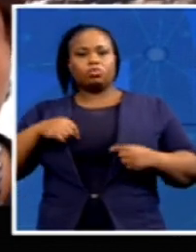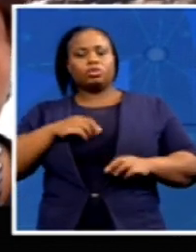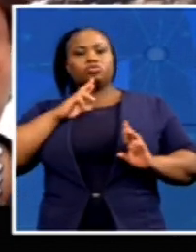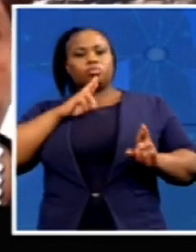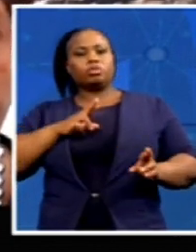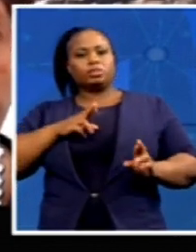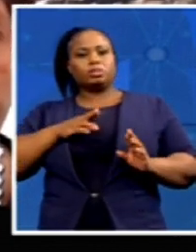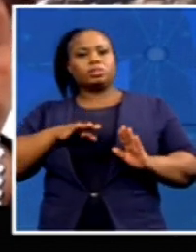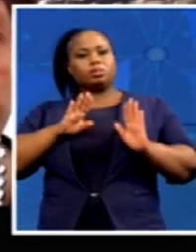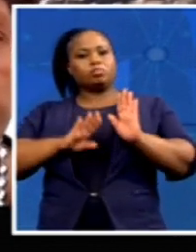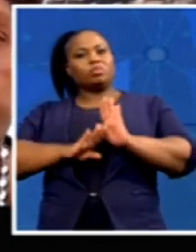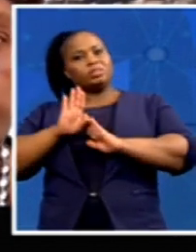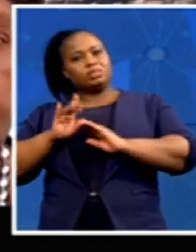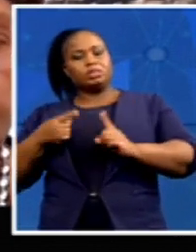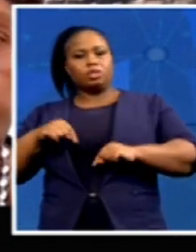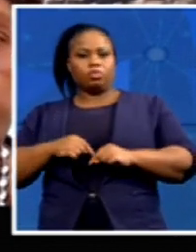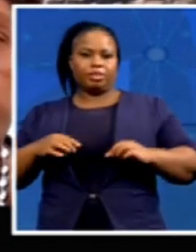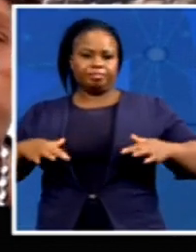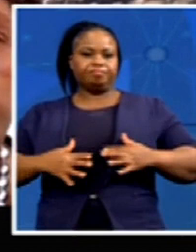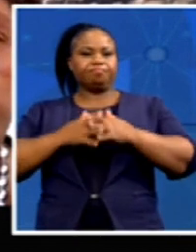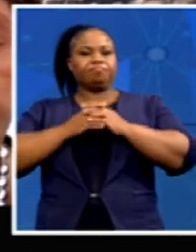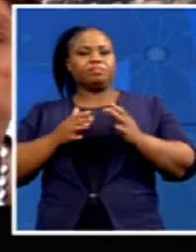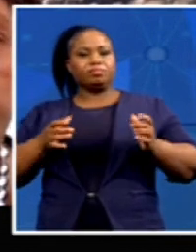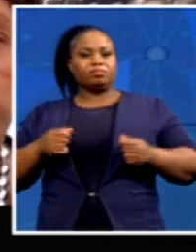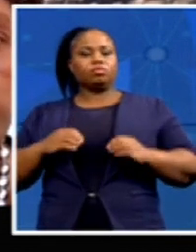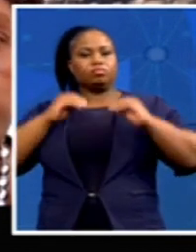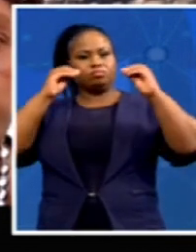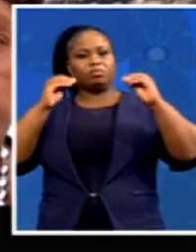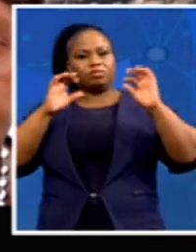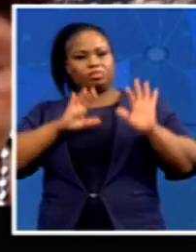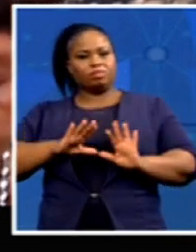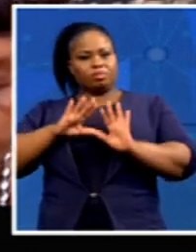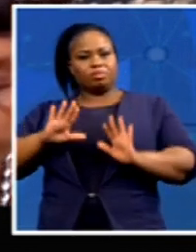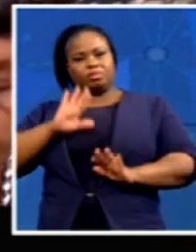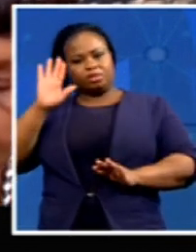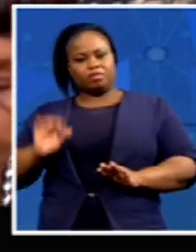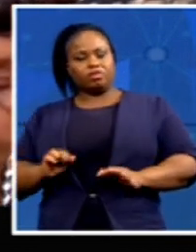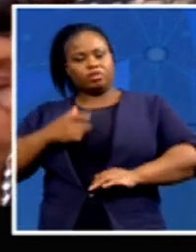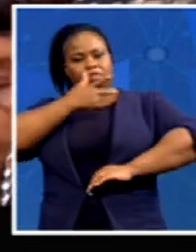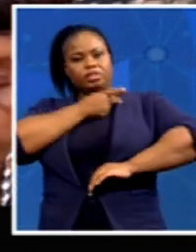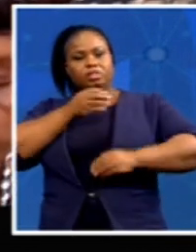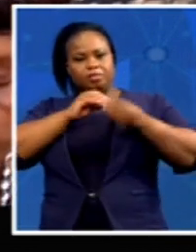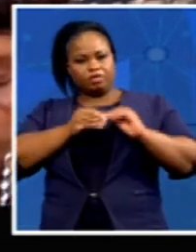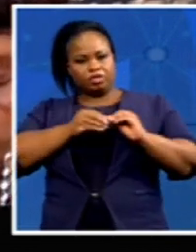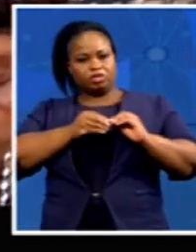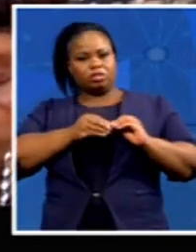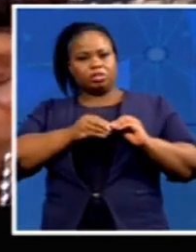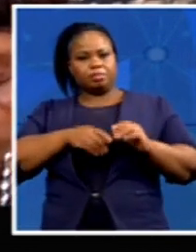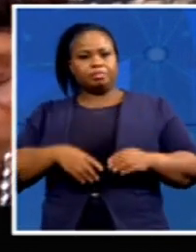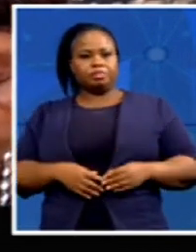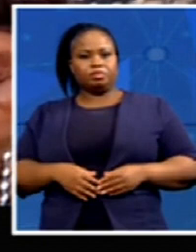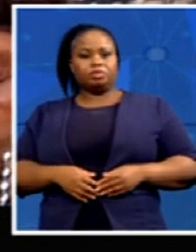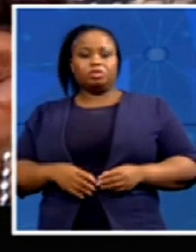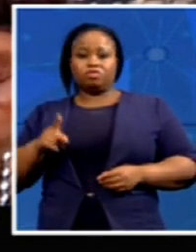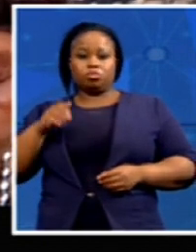made in advancing the continent on the vaccine manufacturing front. If you recall, on April